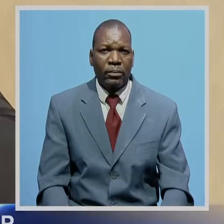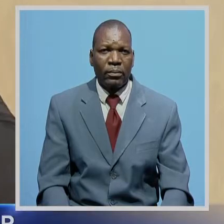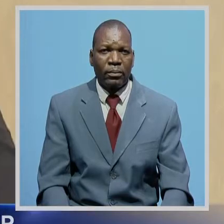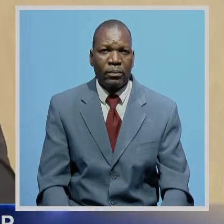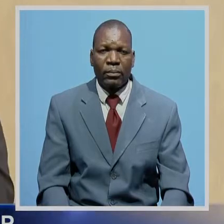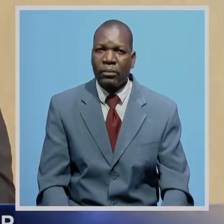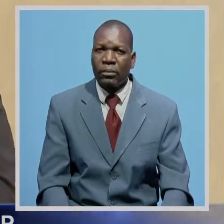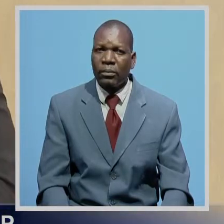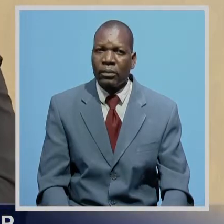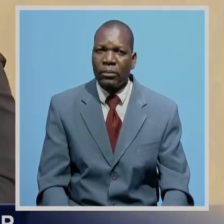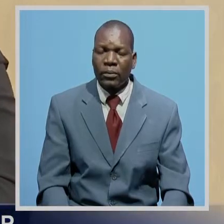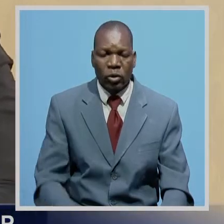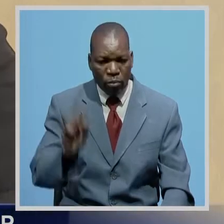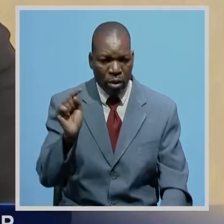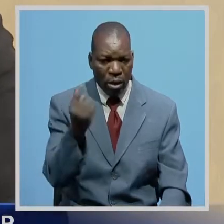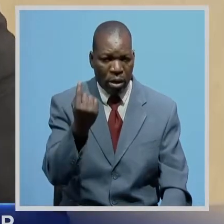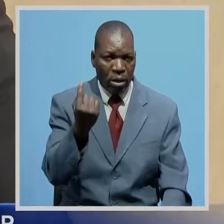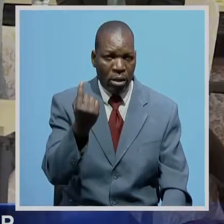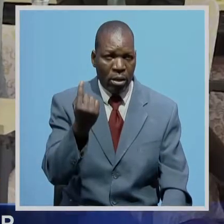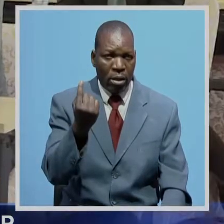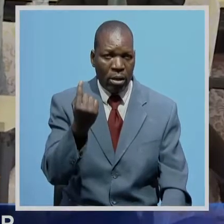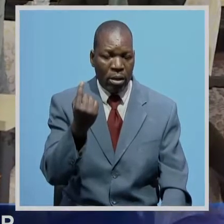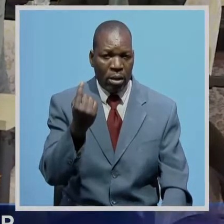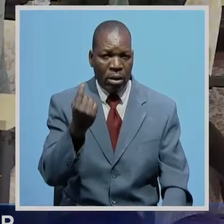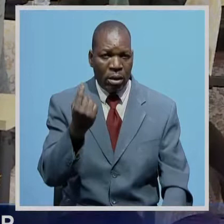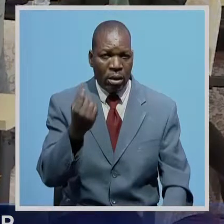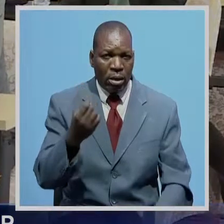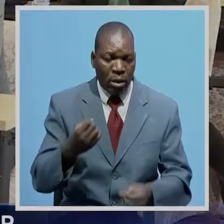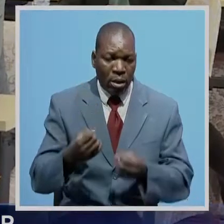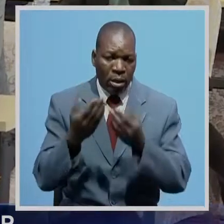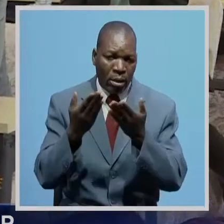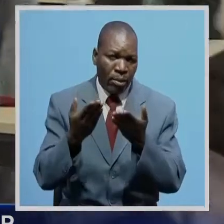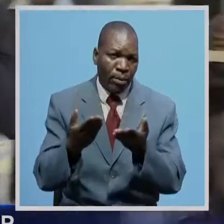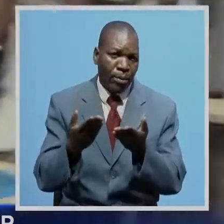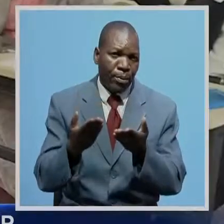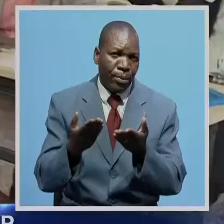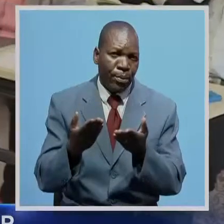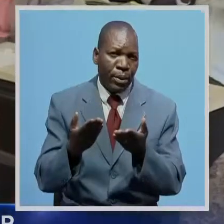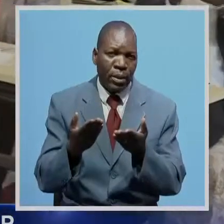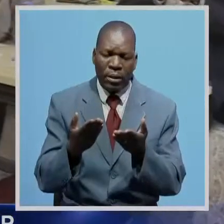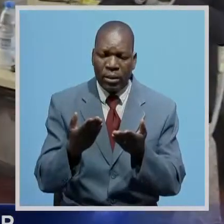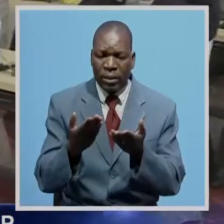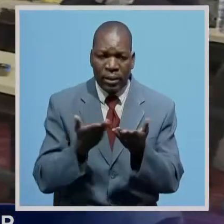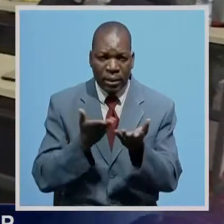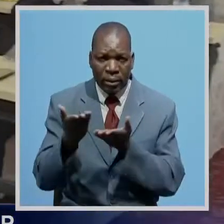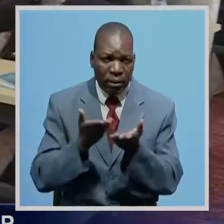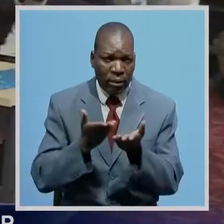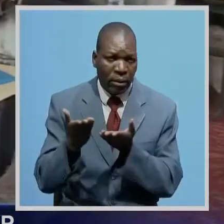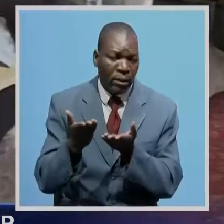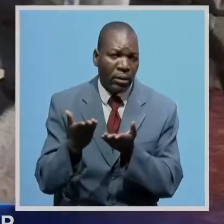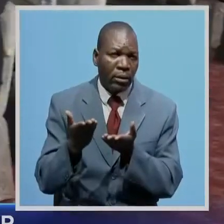Number one. Provide a forum to enable the youth to air their views in a systematic manner and engage